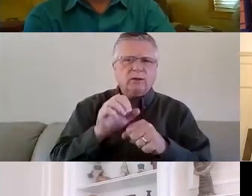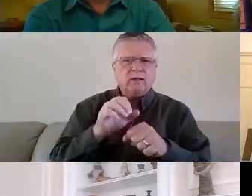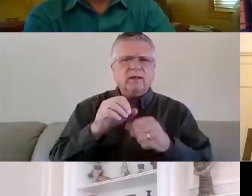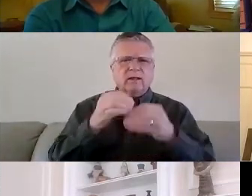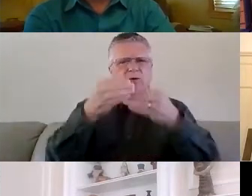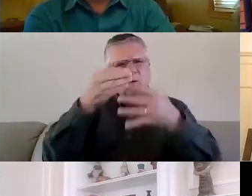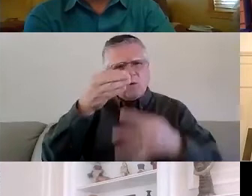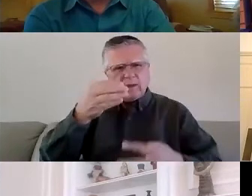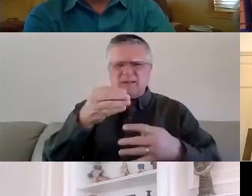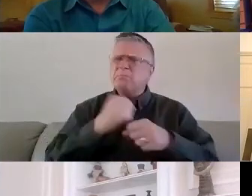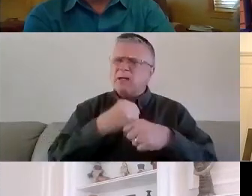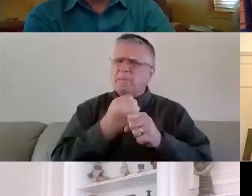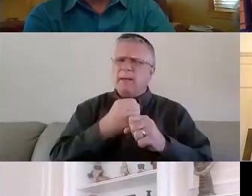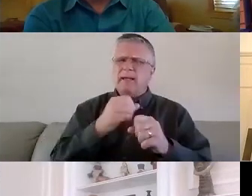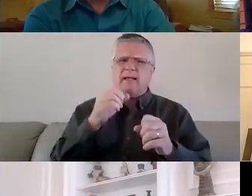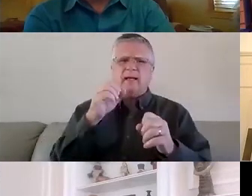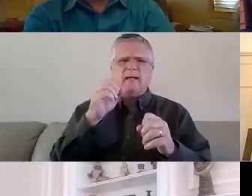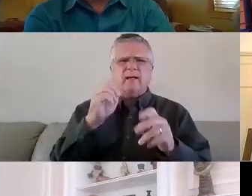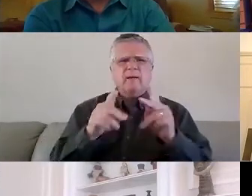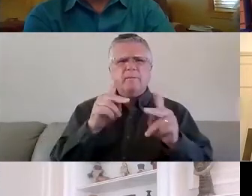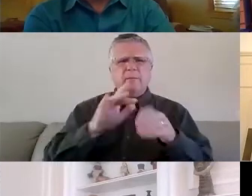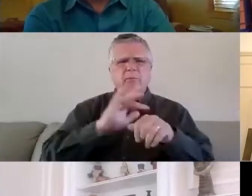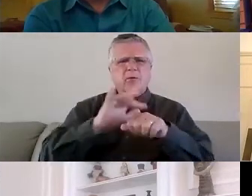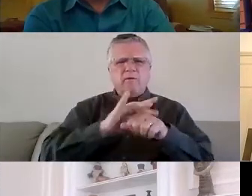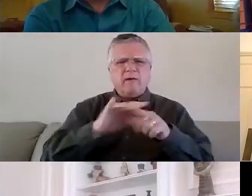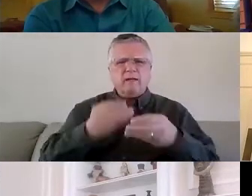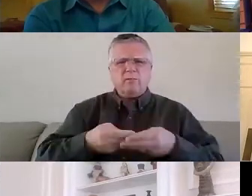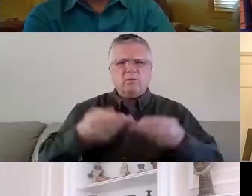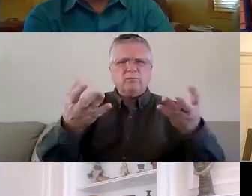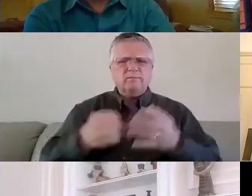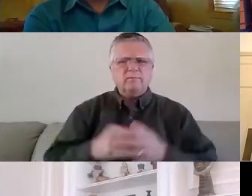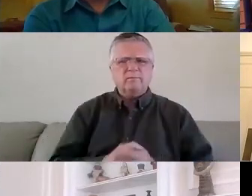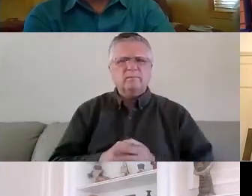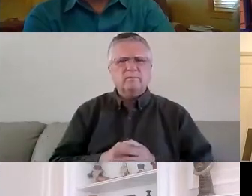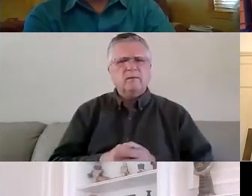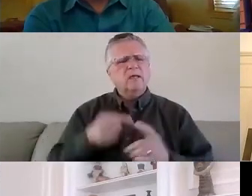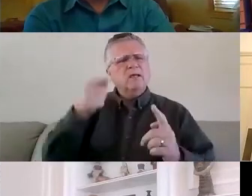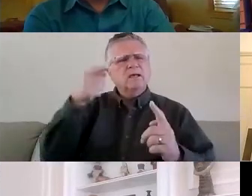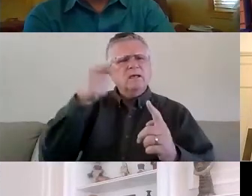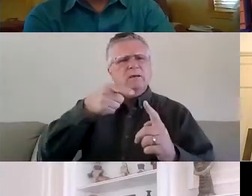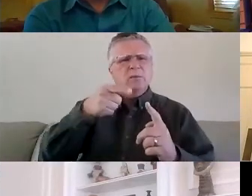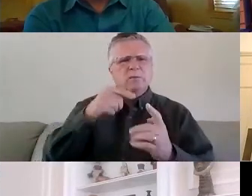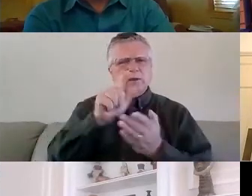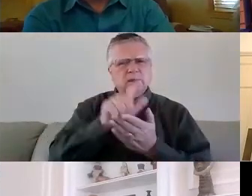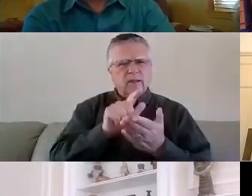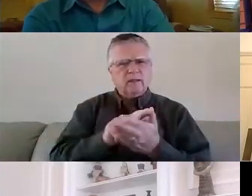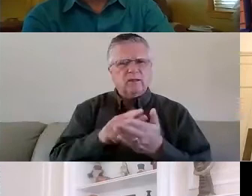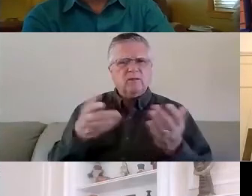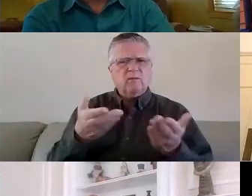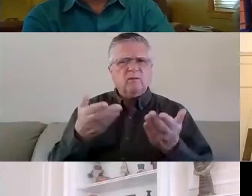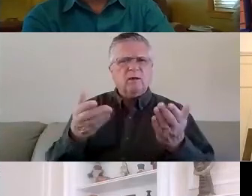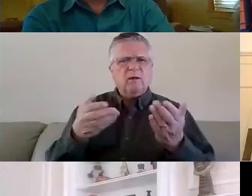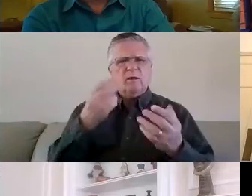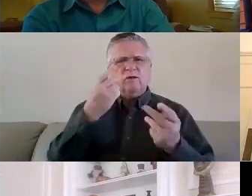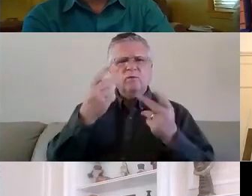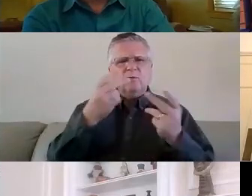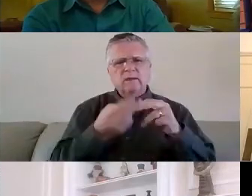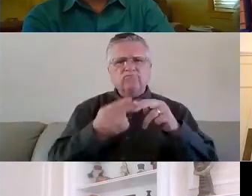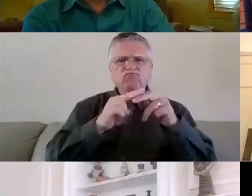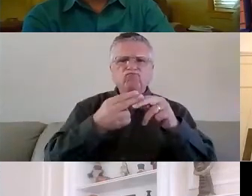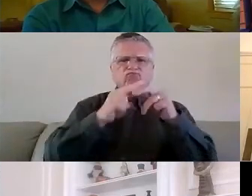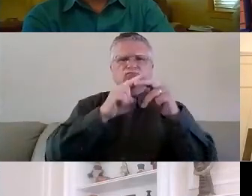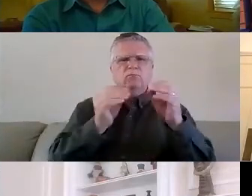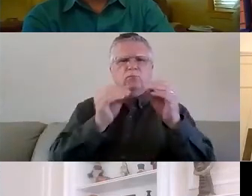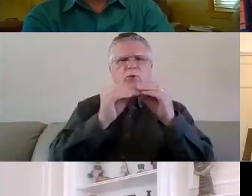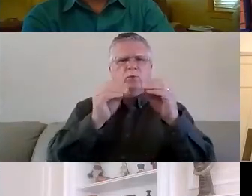that's publicly available. The intent of this law is that as we see increasing numbers of